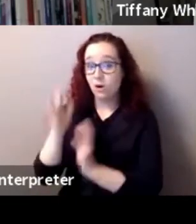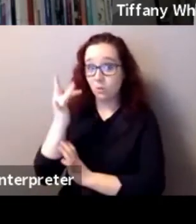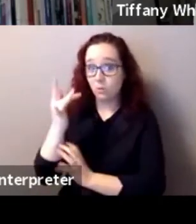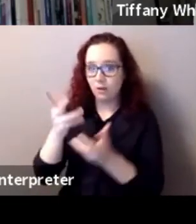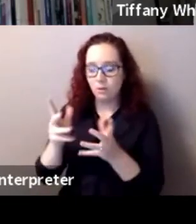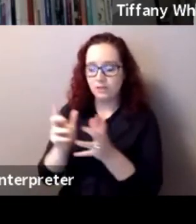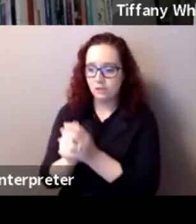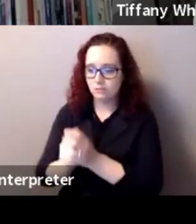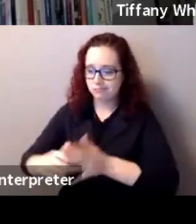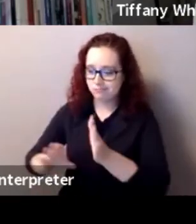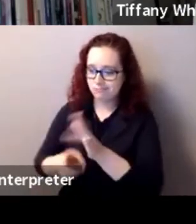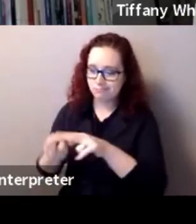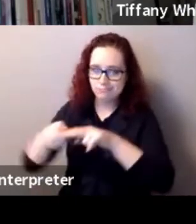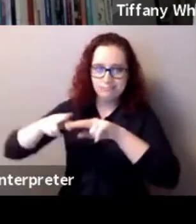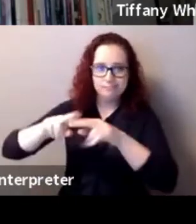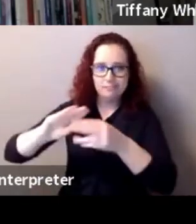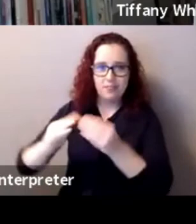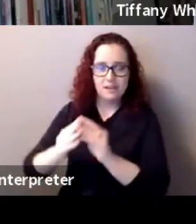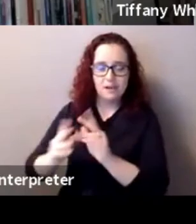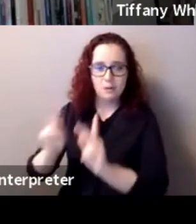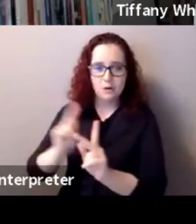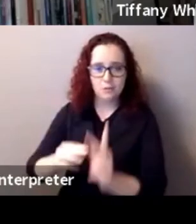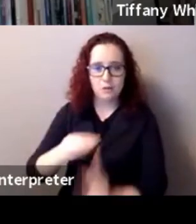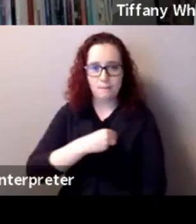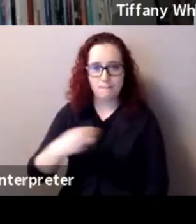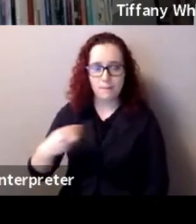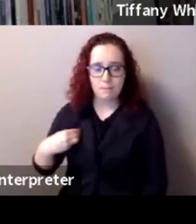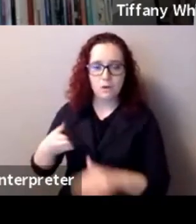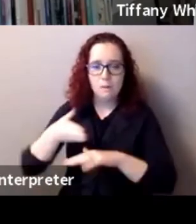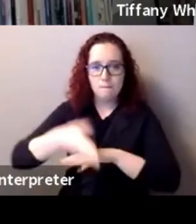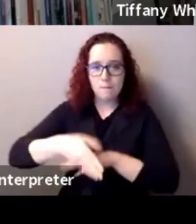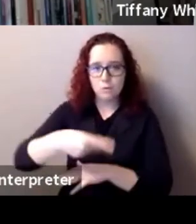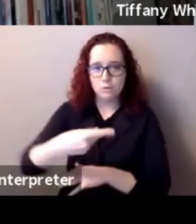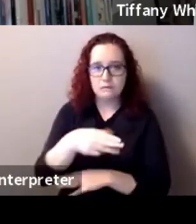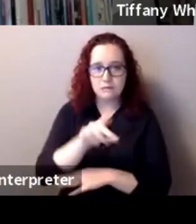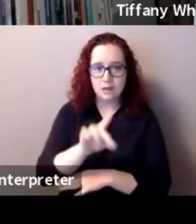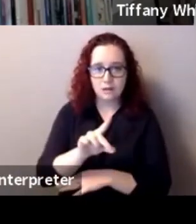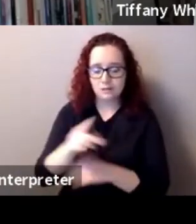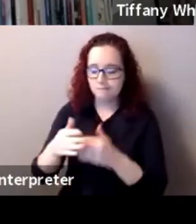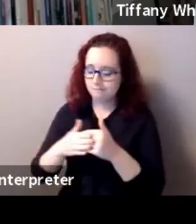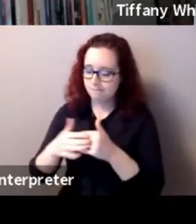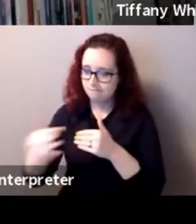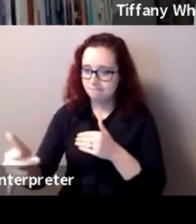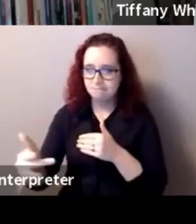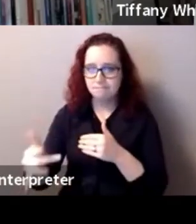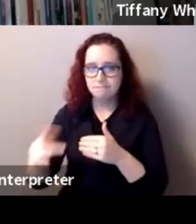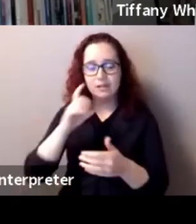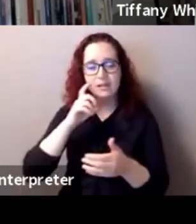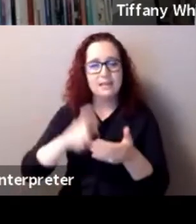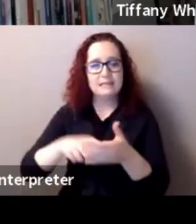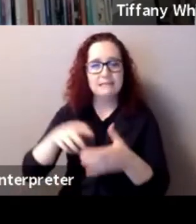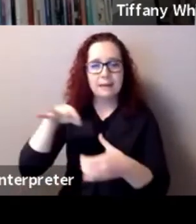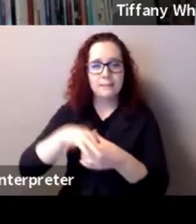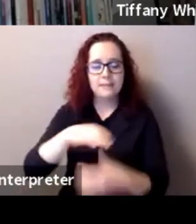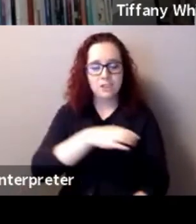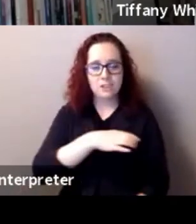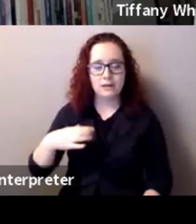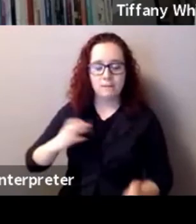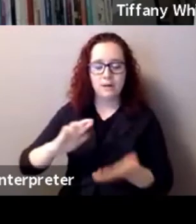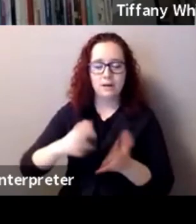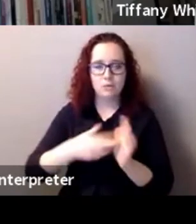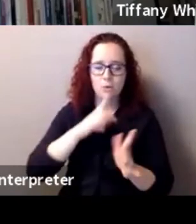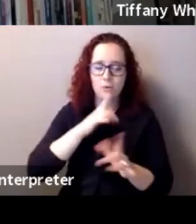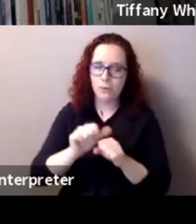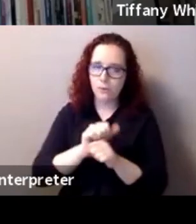the membership from postdocs as well all the way through. So they saw that nominations committee role as a really important